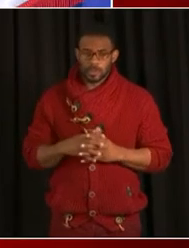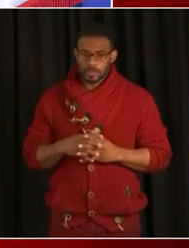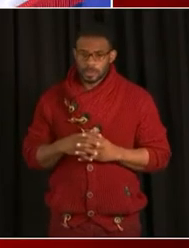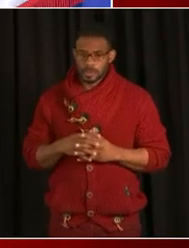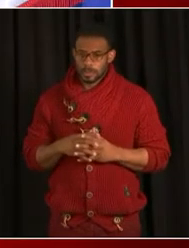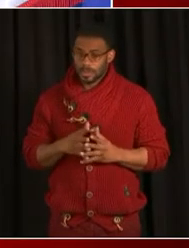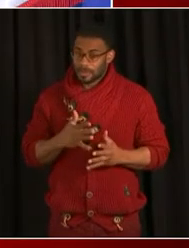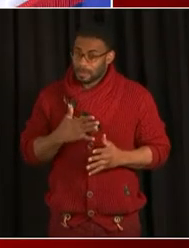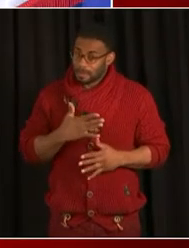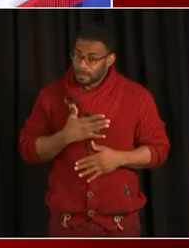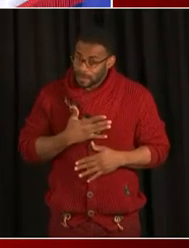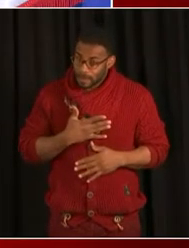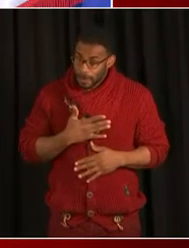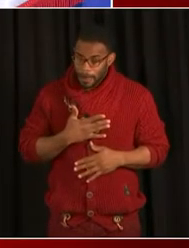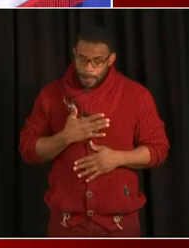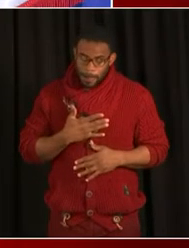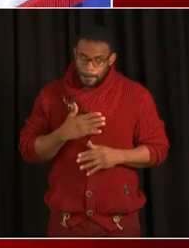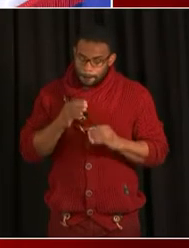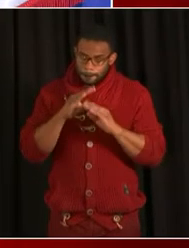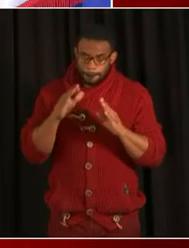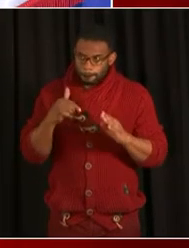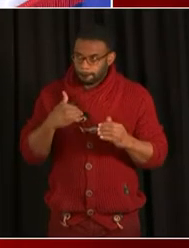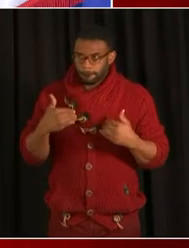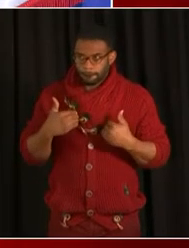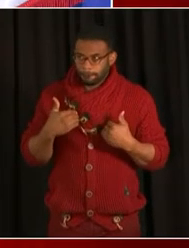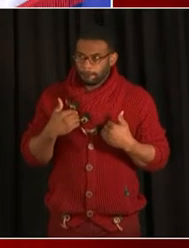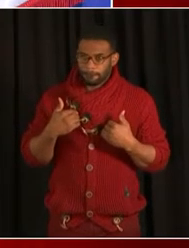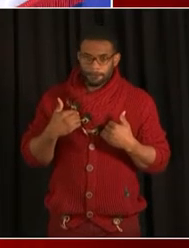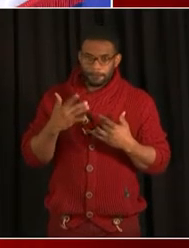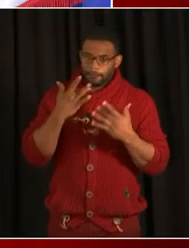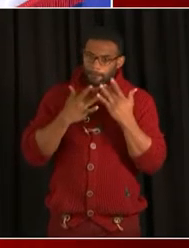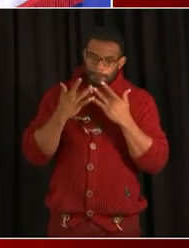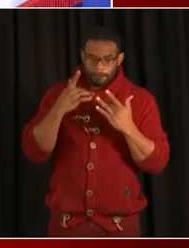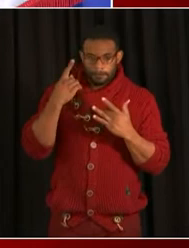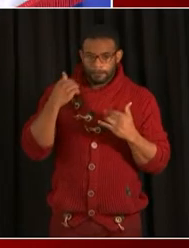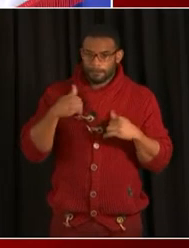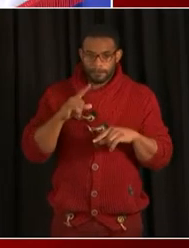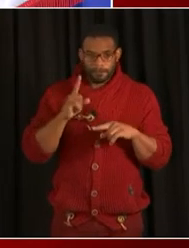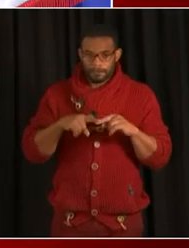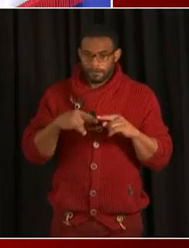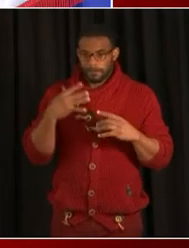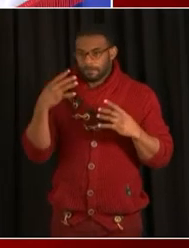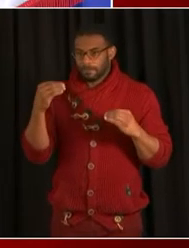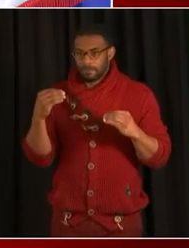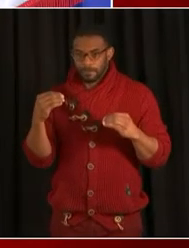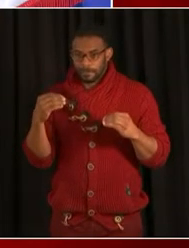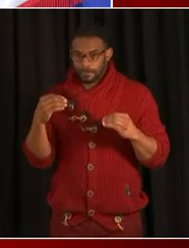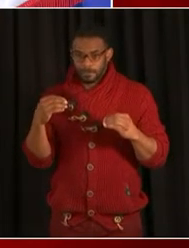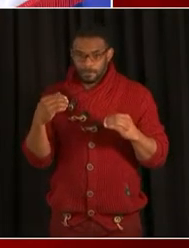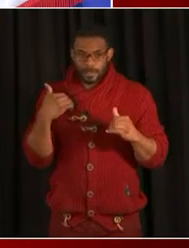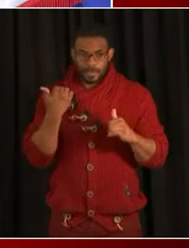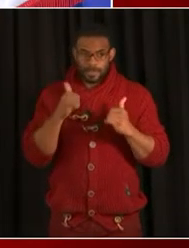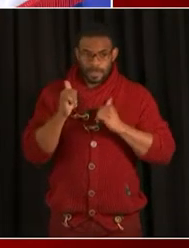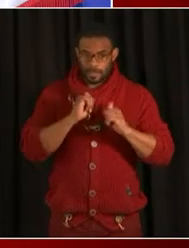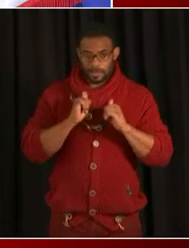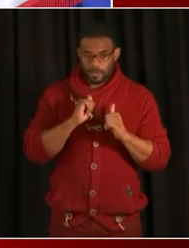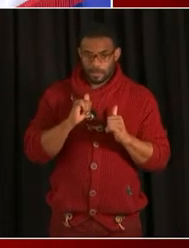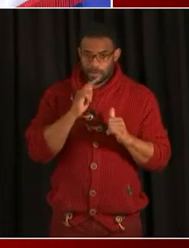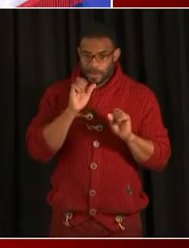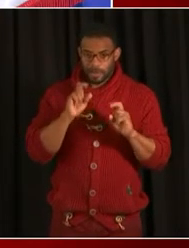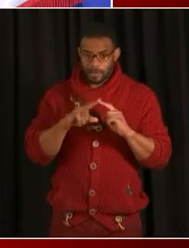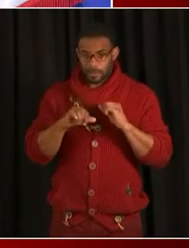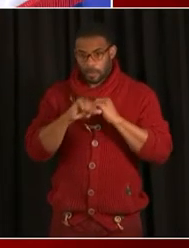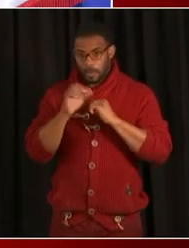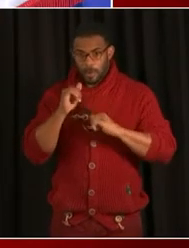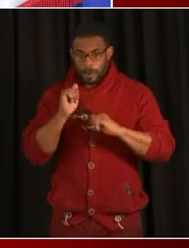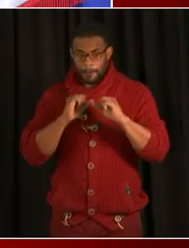so obviously, I'm having a shortfall in terms of we can't go out and have shows. We're not able